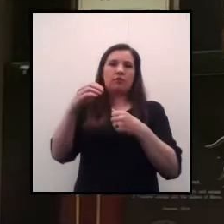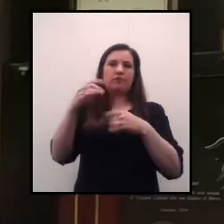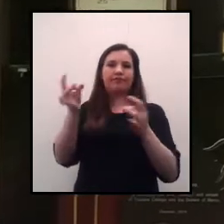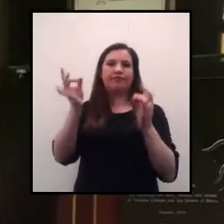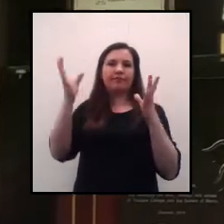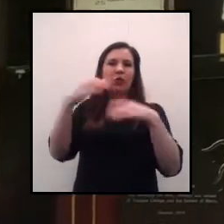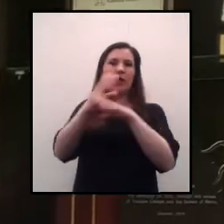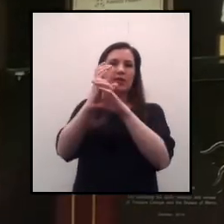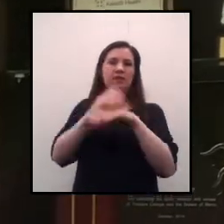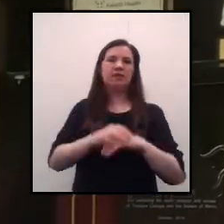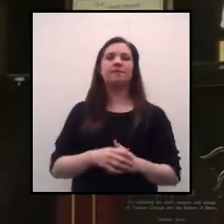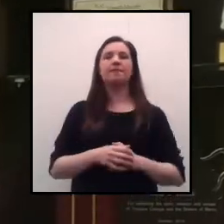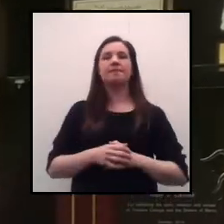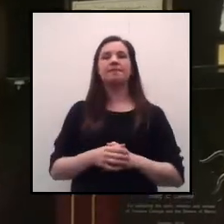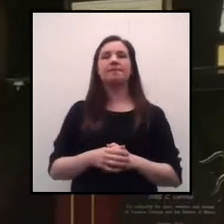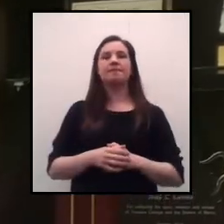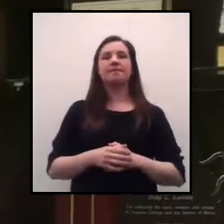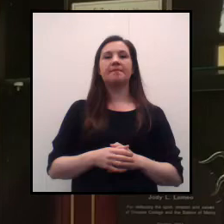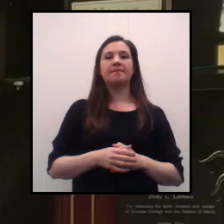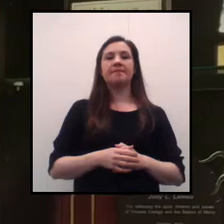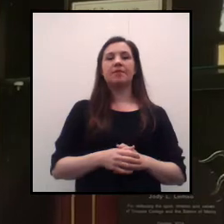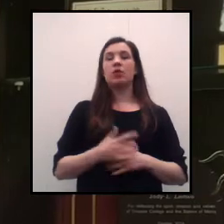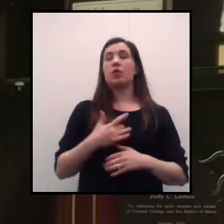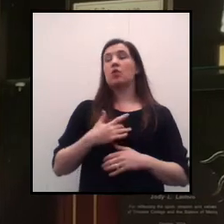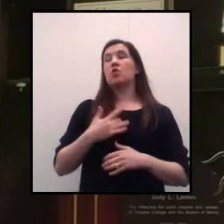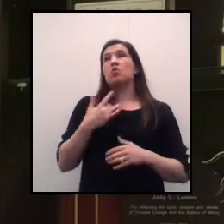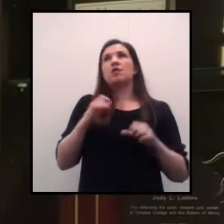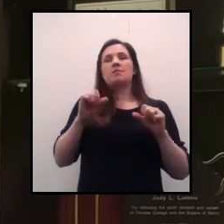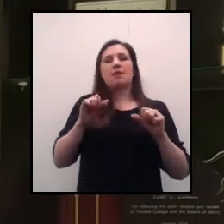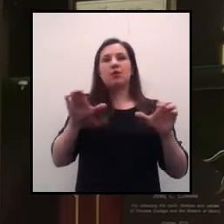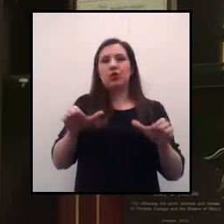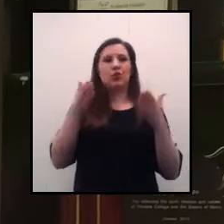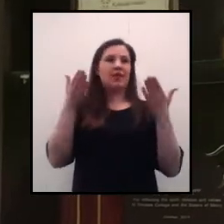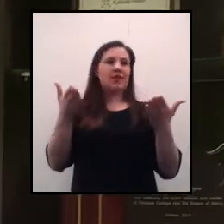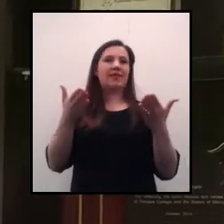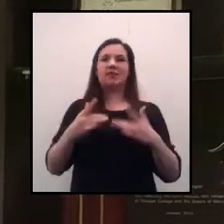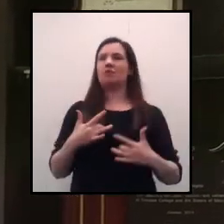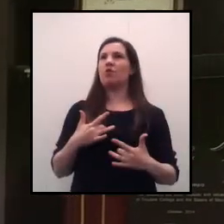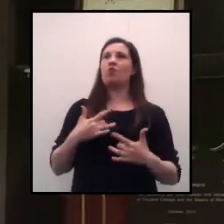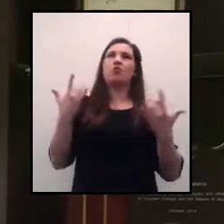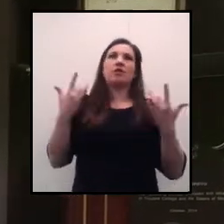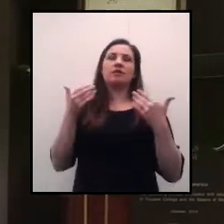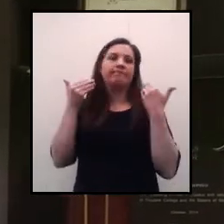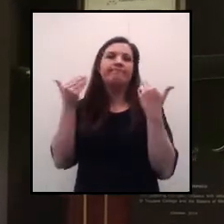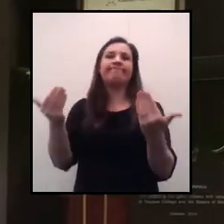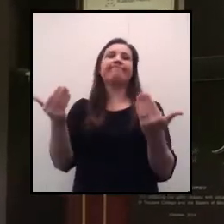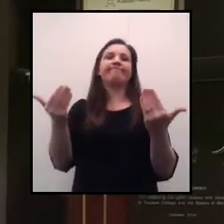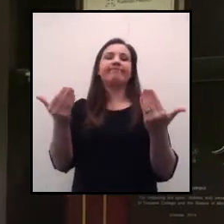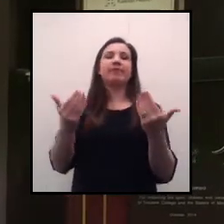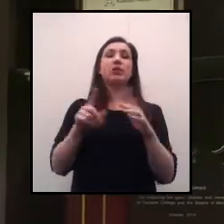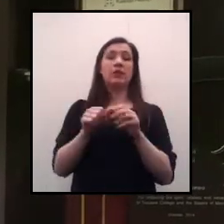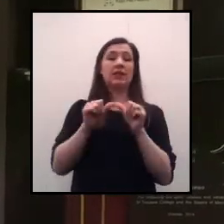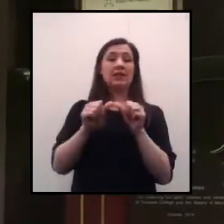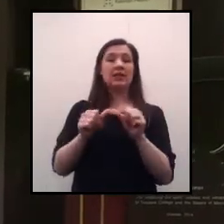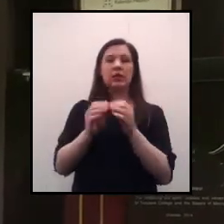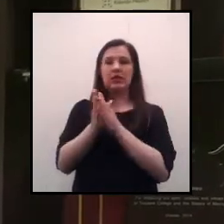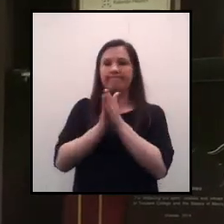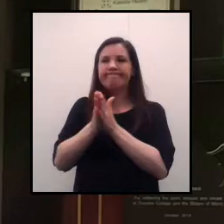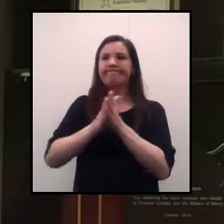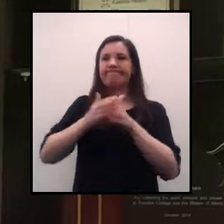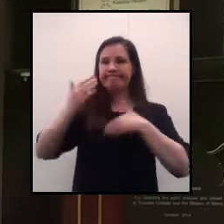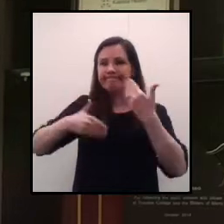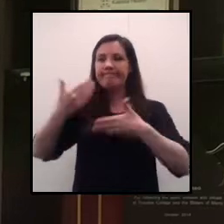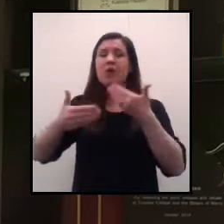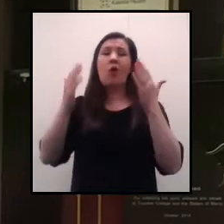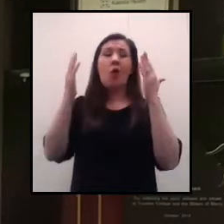We're thrilled to be able to do this, thrilled to be able to roll this out. As we continue to ramp up, it's our hope to be able to do this throughout